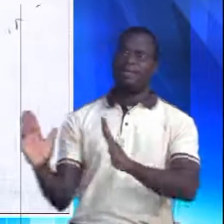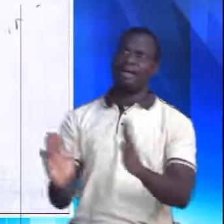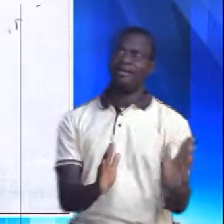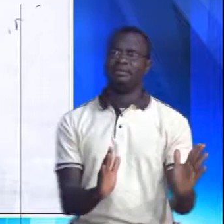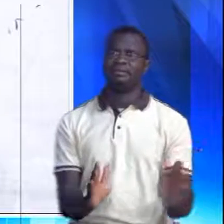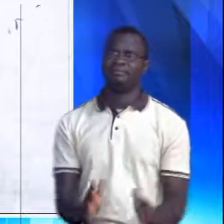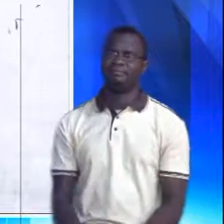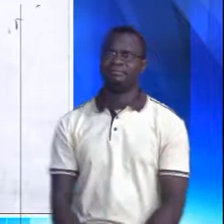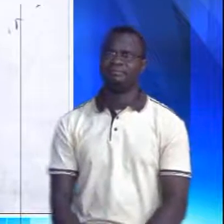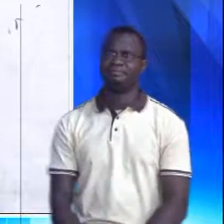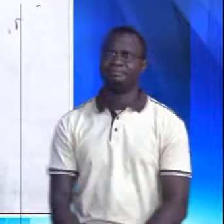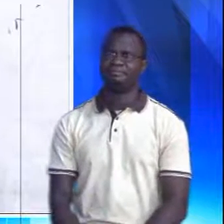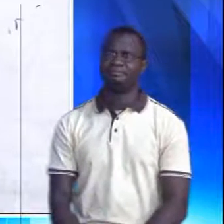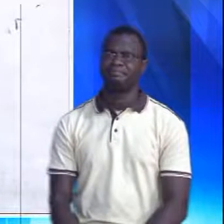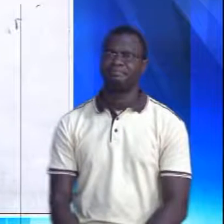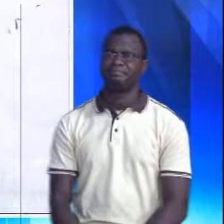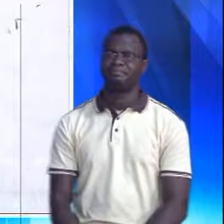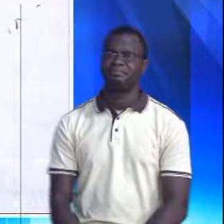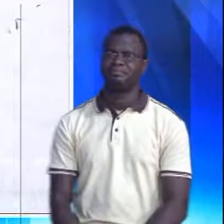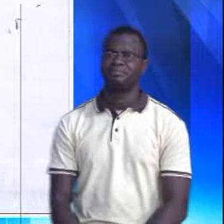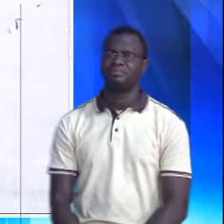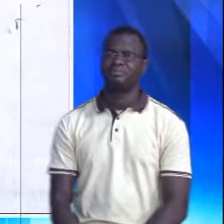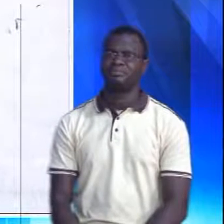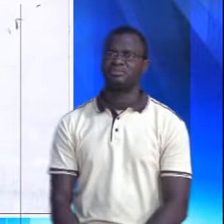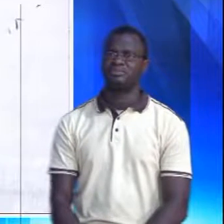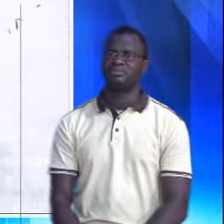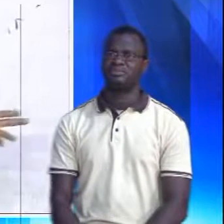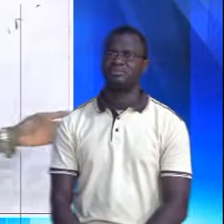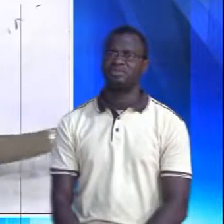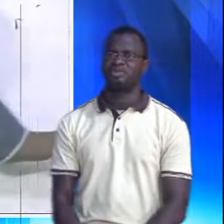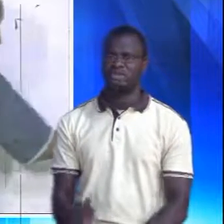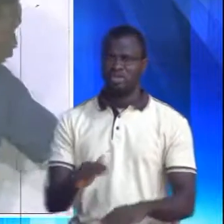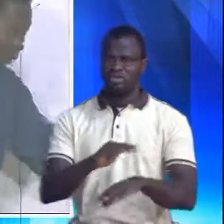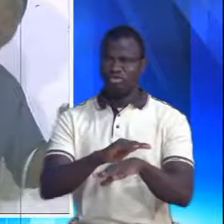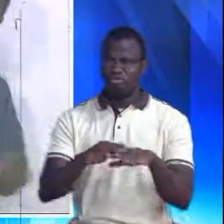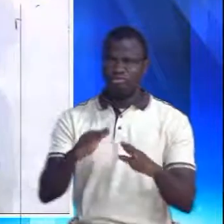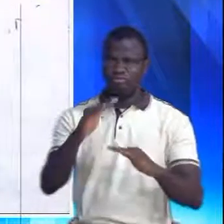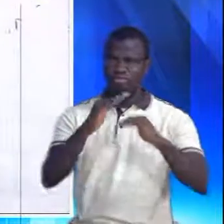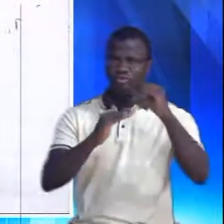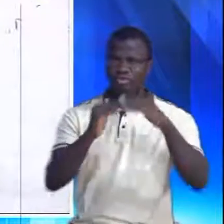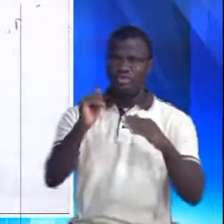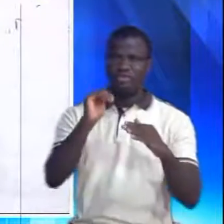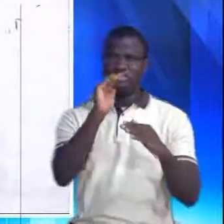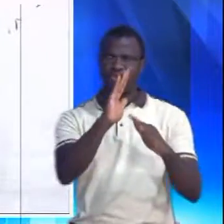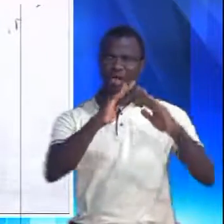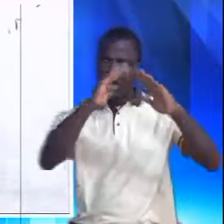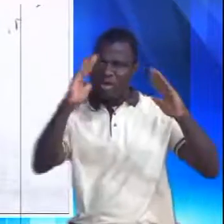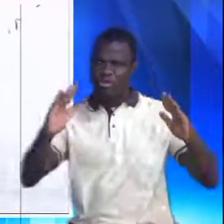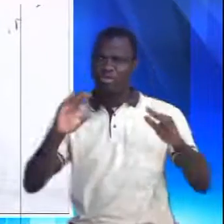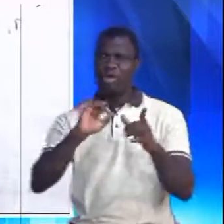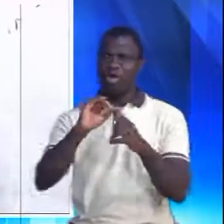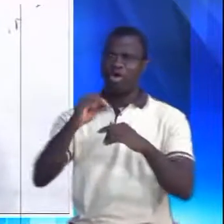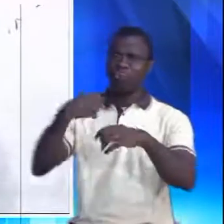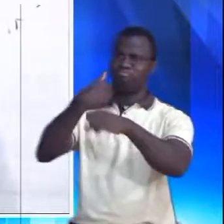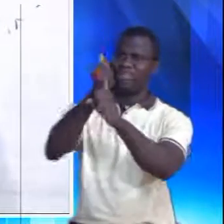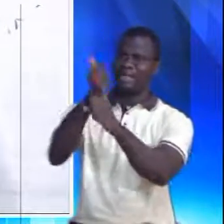you sighted your house under the power line. Another instance that you can lose your right to acquire property is that when you are to